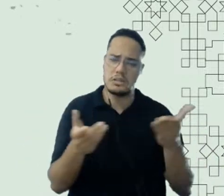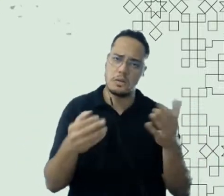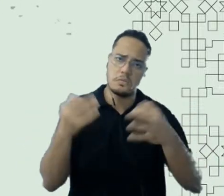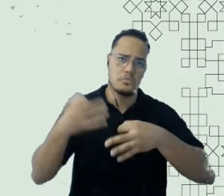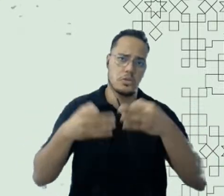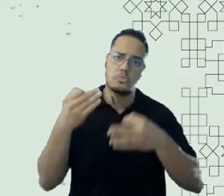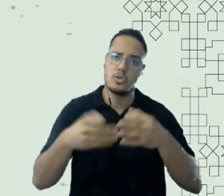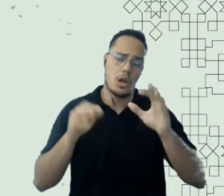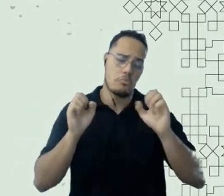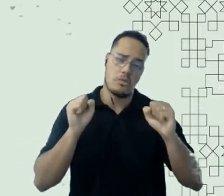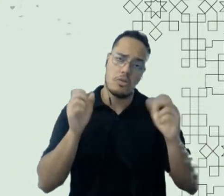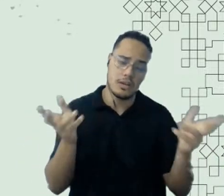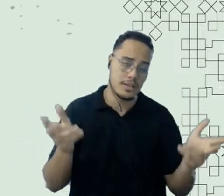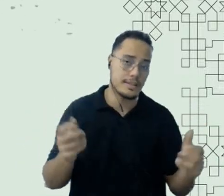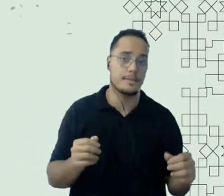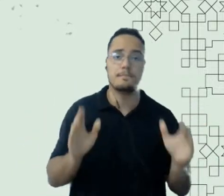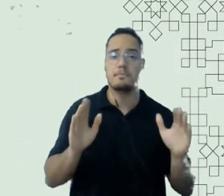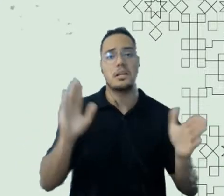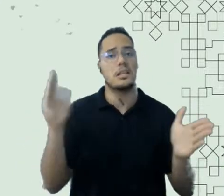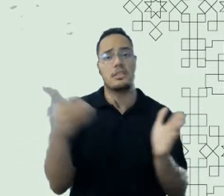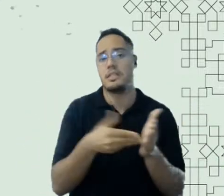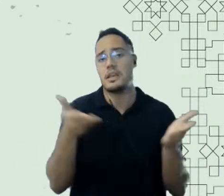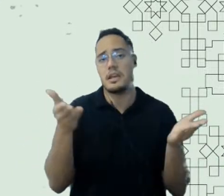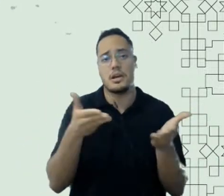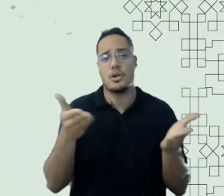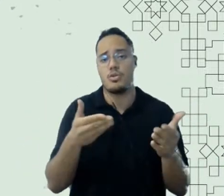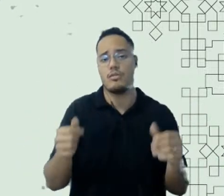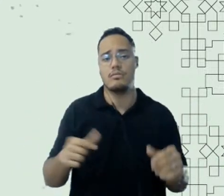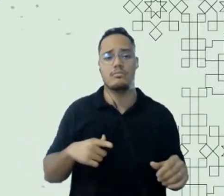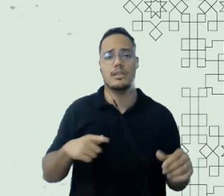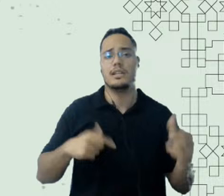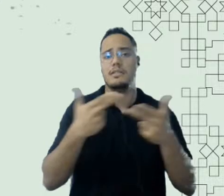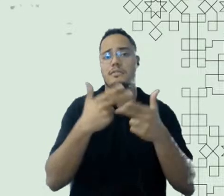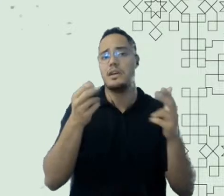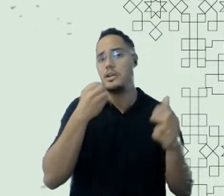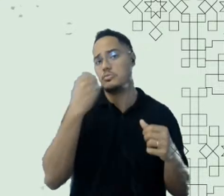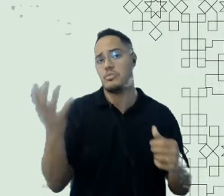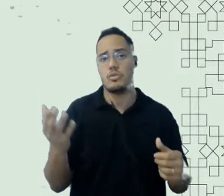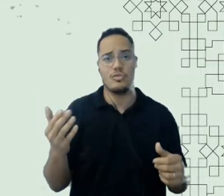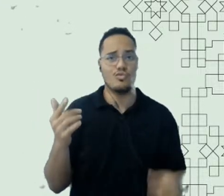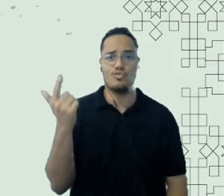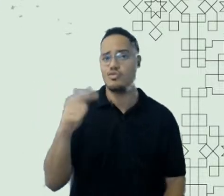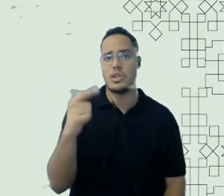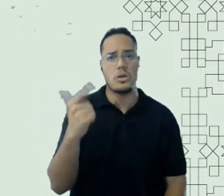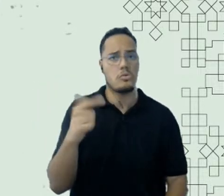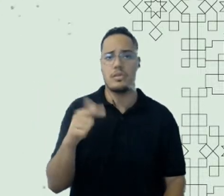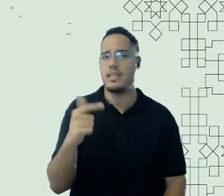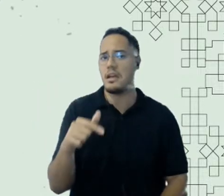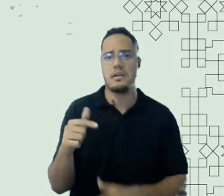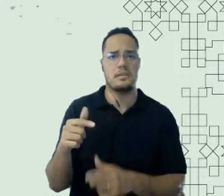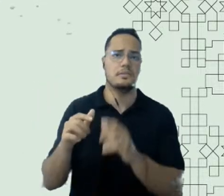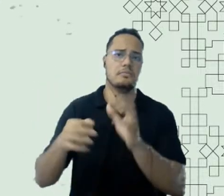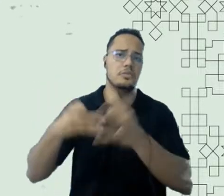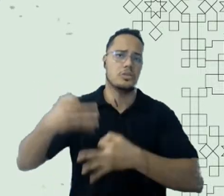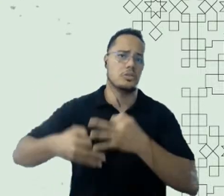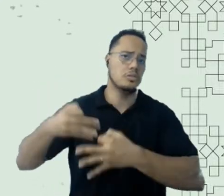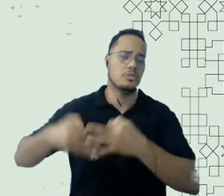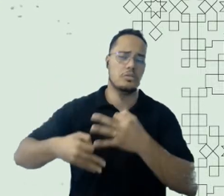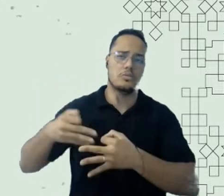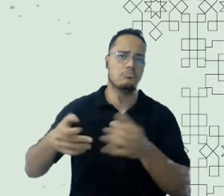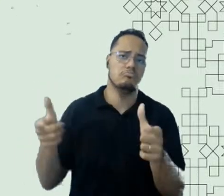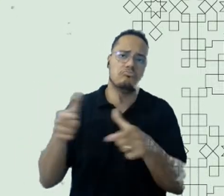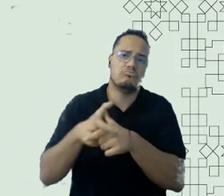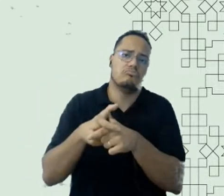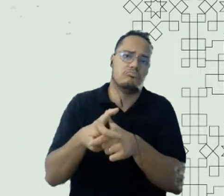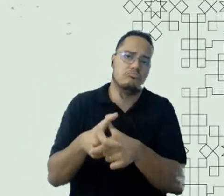there's not been a lot of litigation and challenges of the directive before the courts, because as both of us